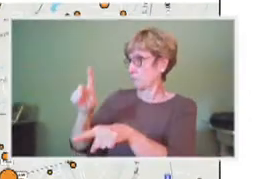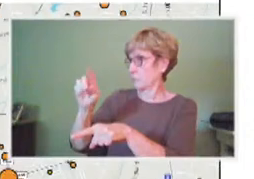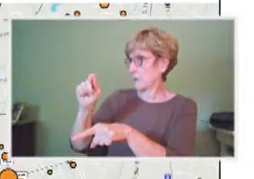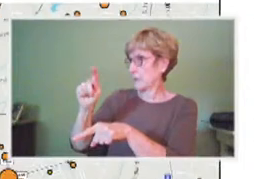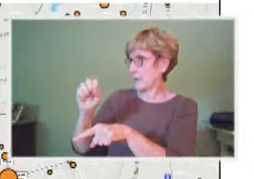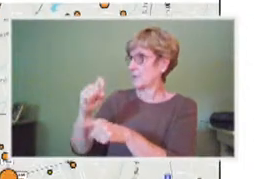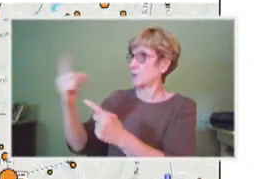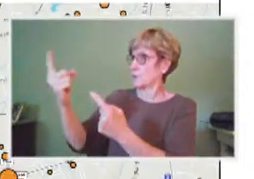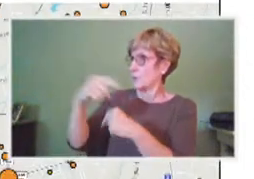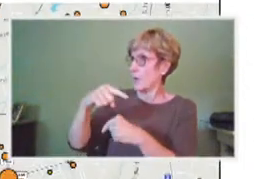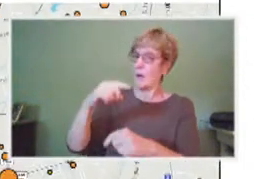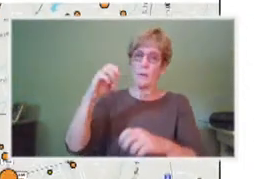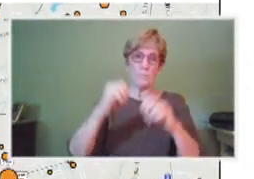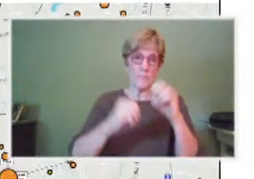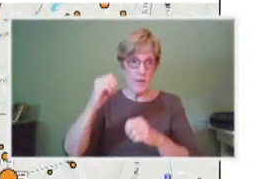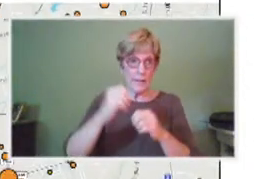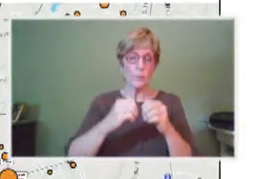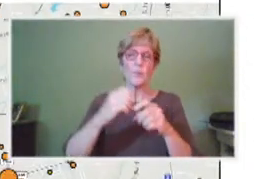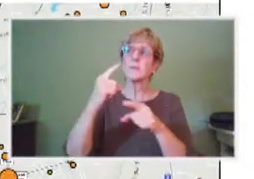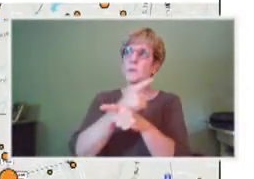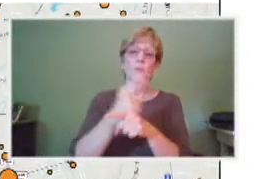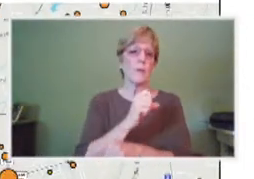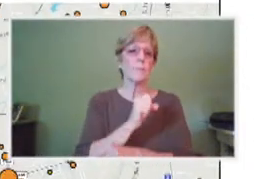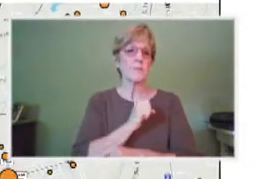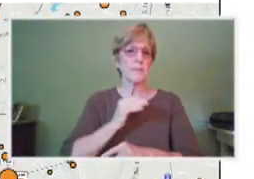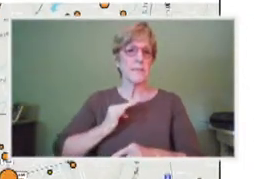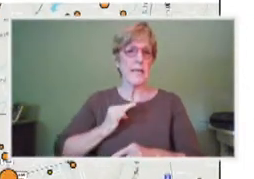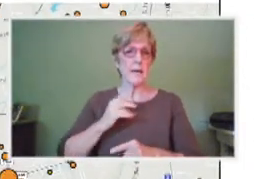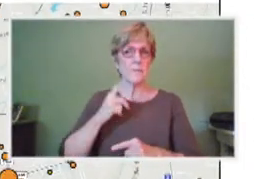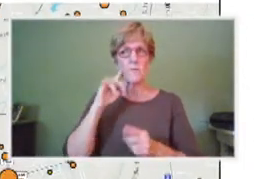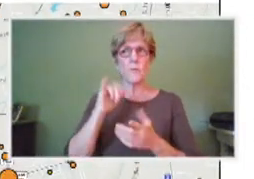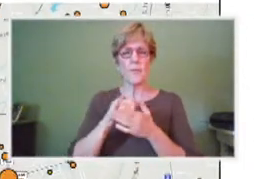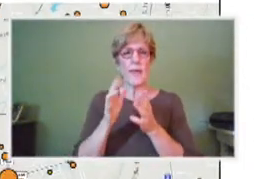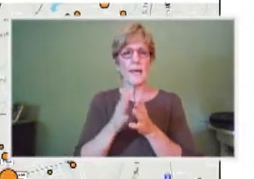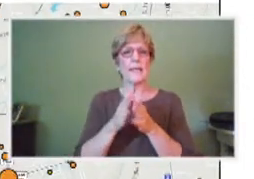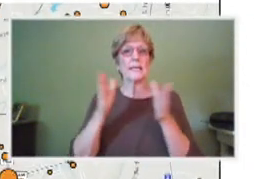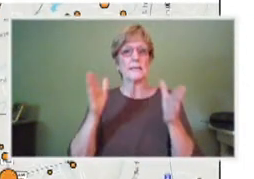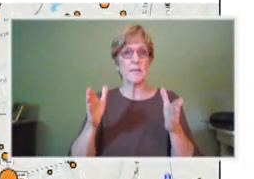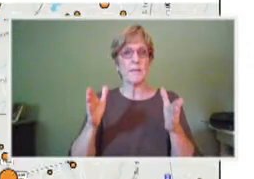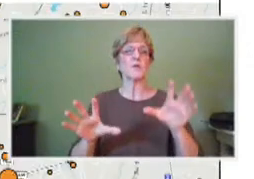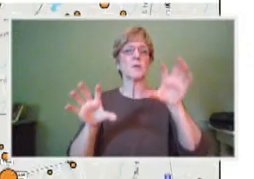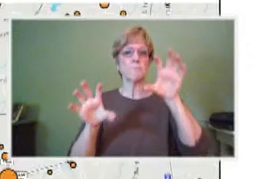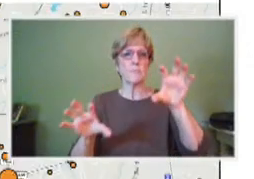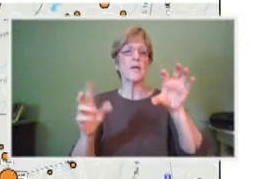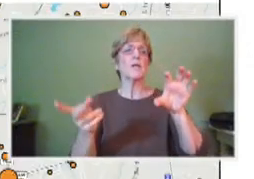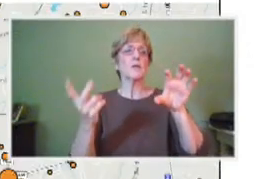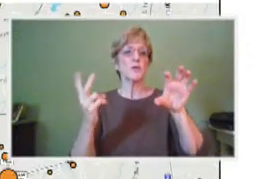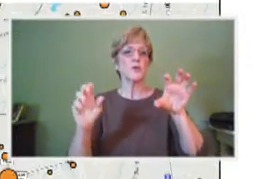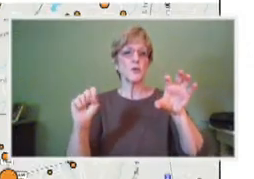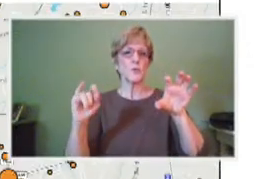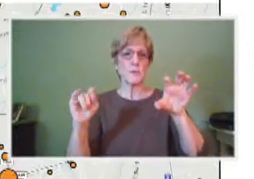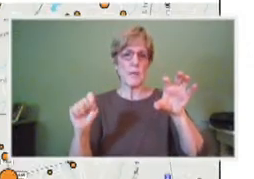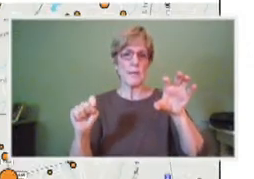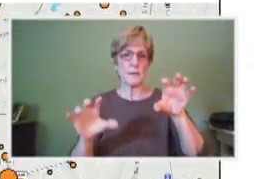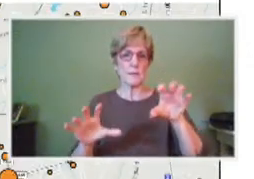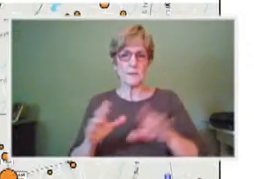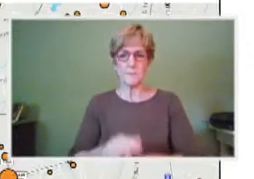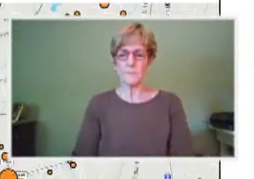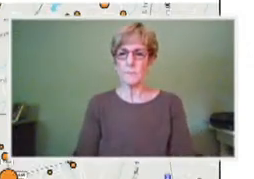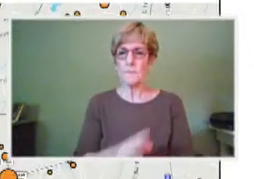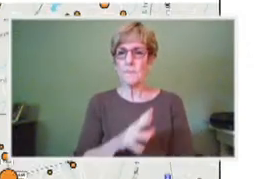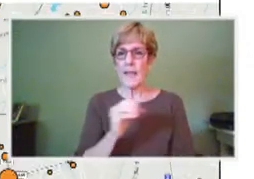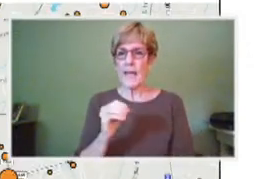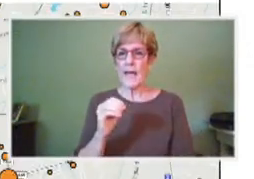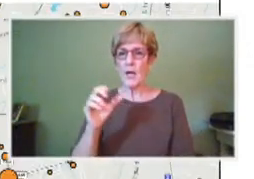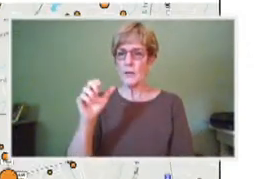evaluate what the proper staffing model for that expansion would be, considering the size of the area. The